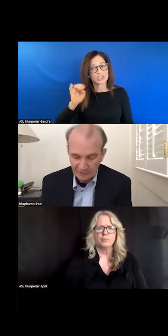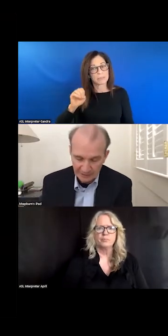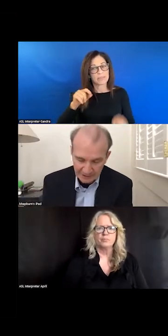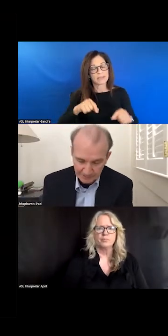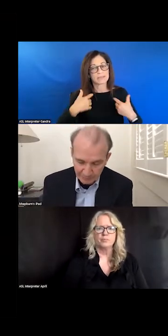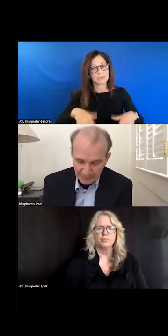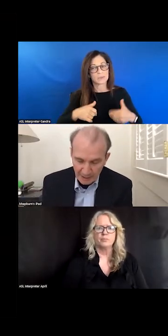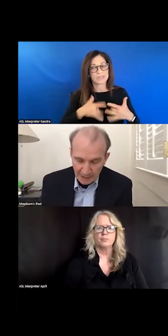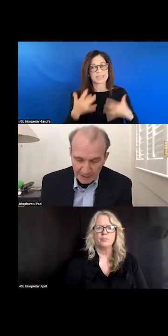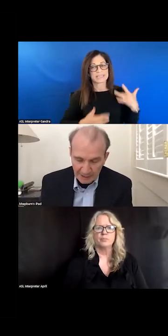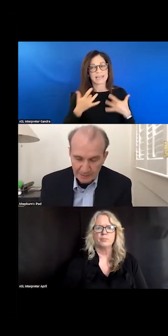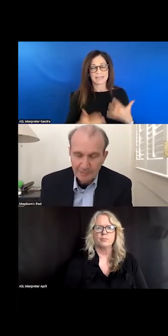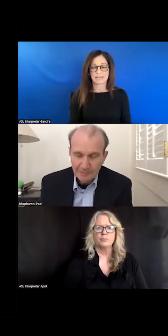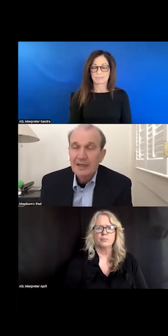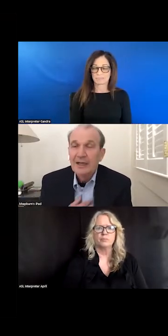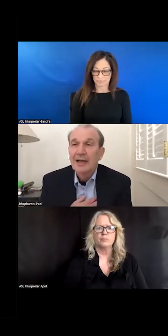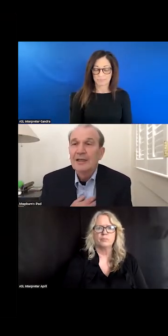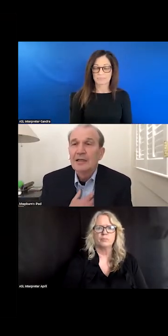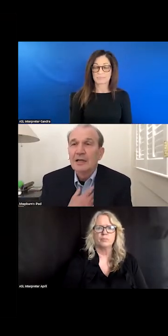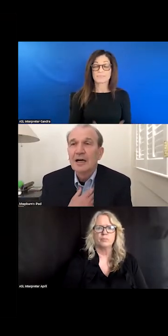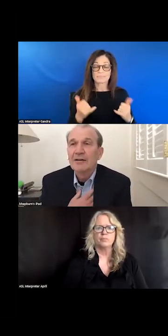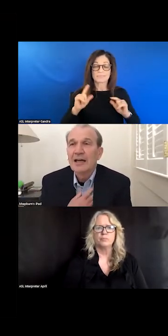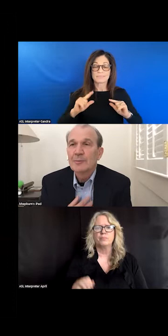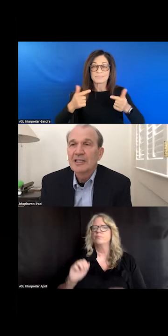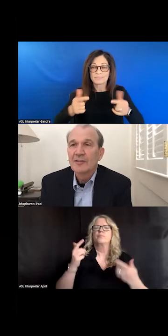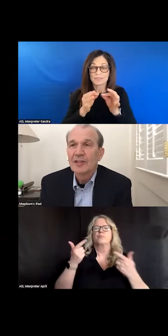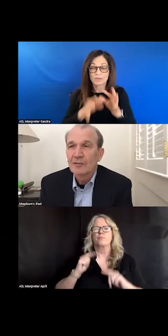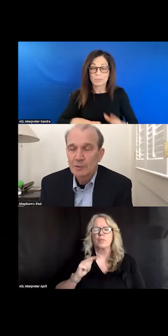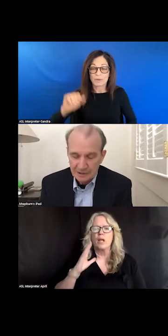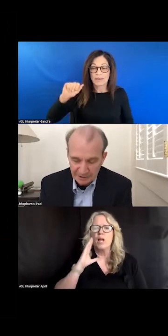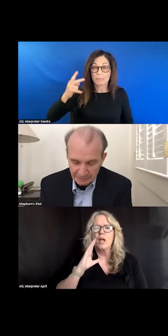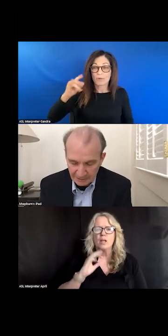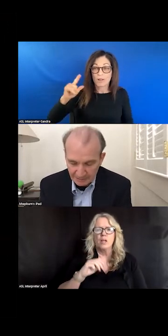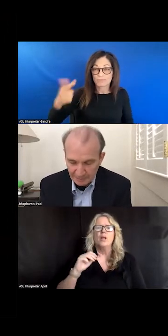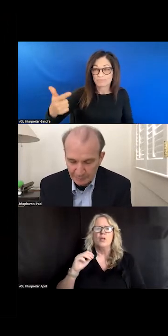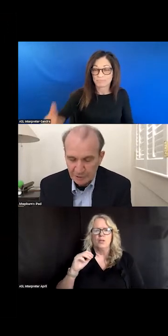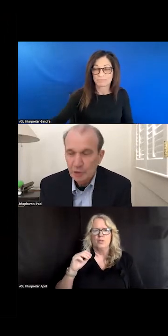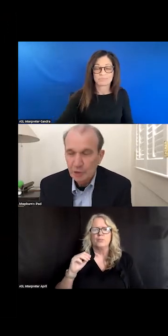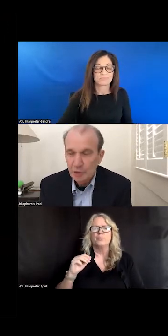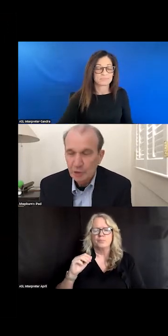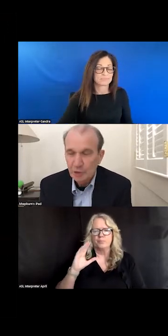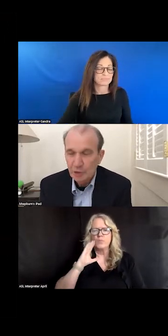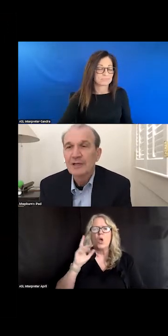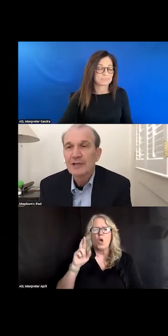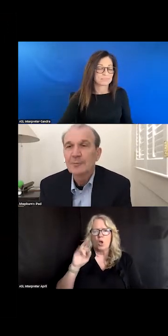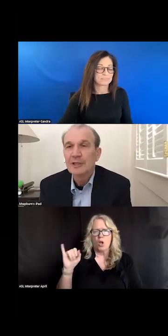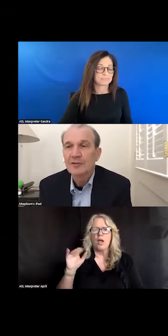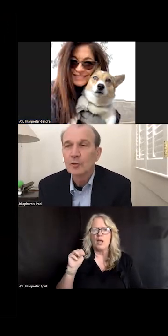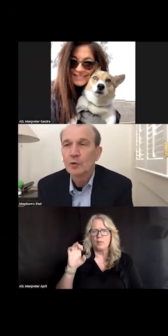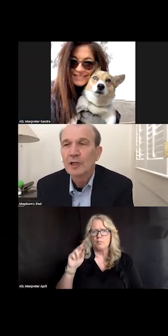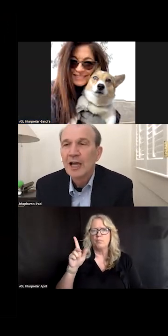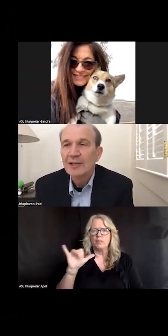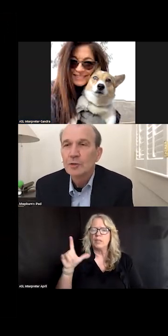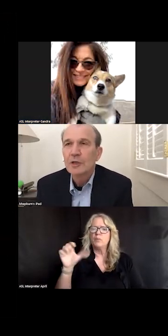very exciting. I think RI and McKinsey has really done a really good job on developing